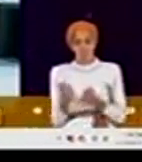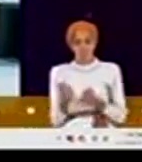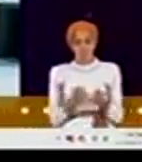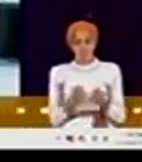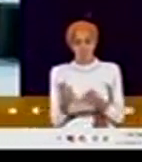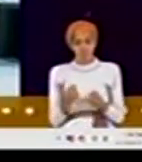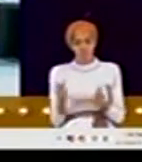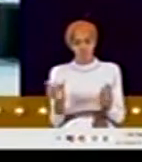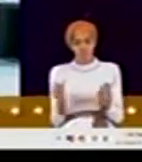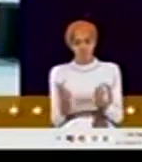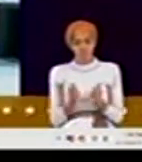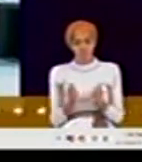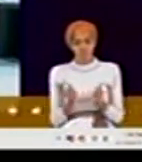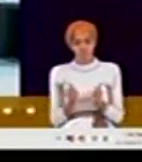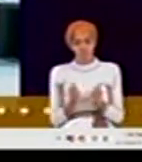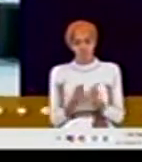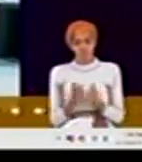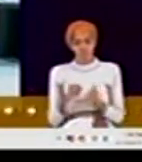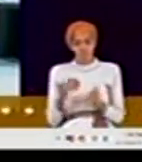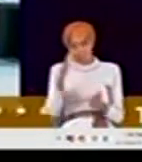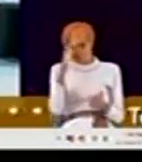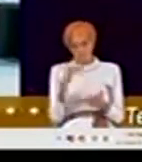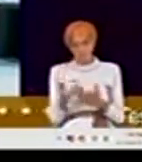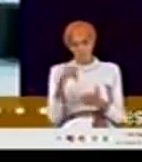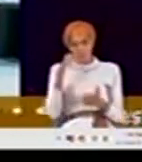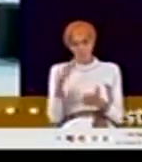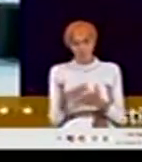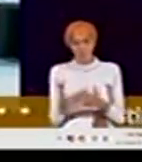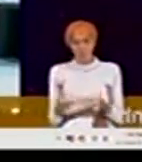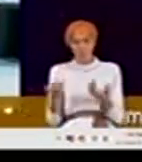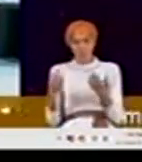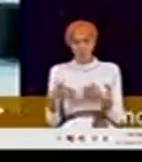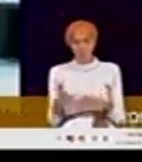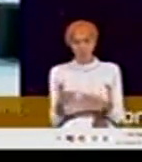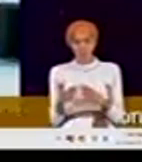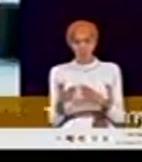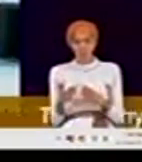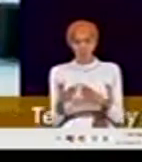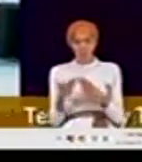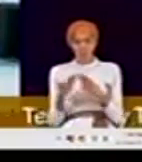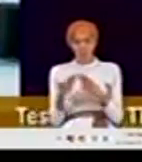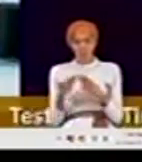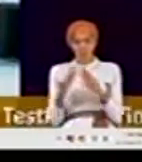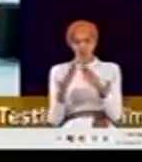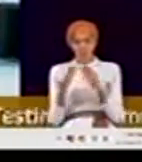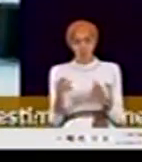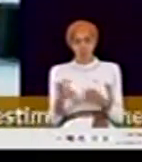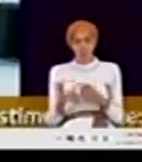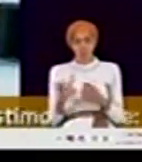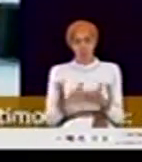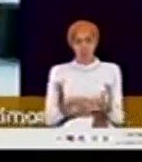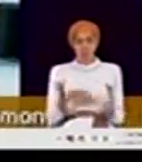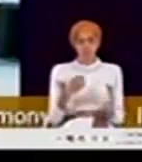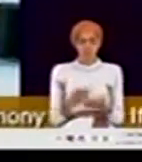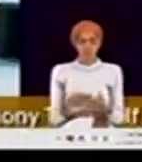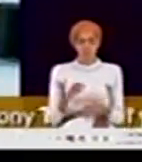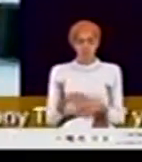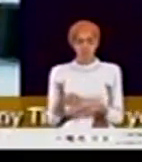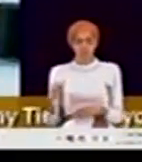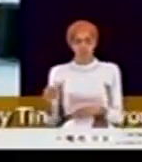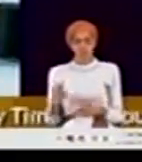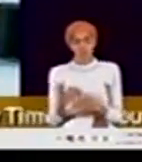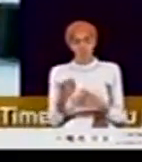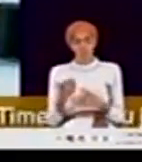run enter my house in fact he come and fall on me for the wound so from that